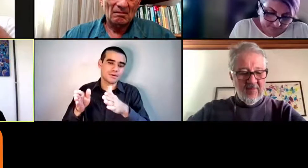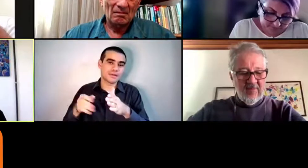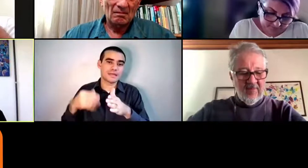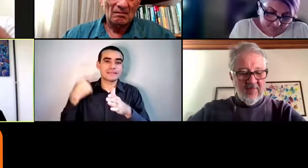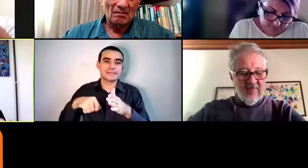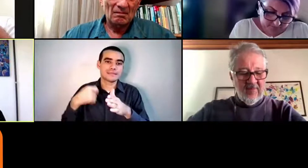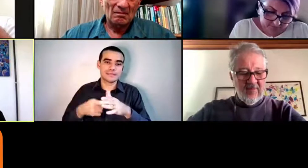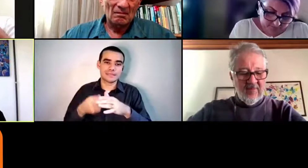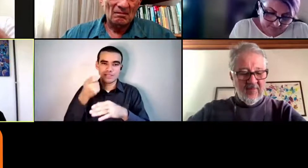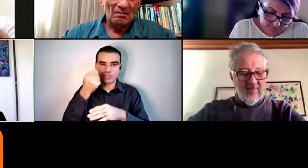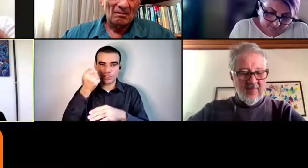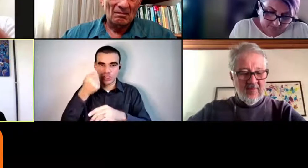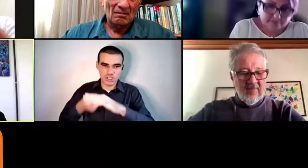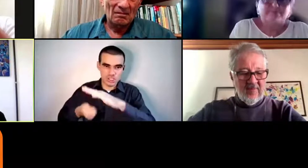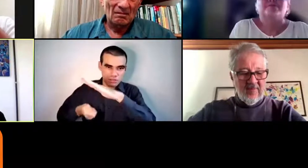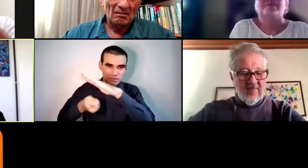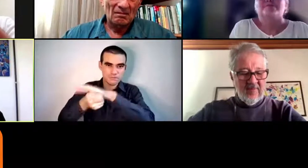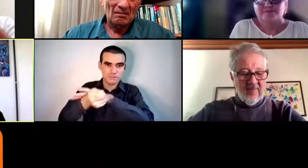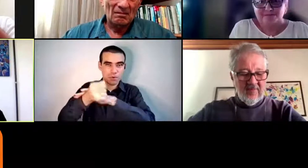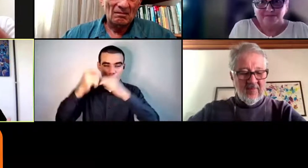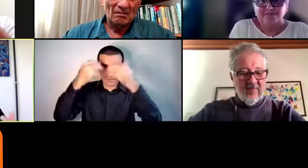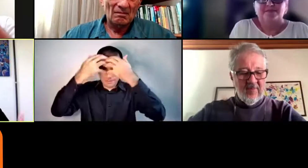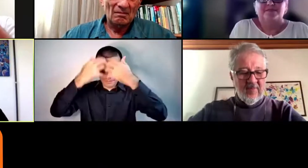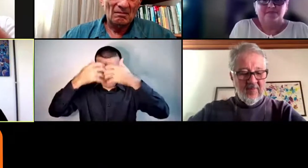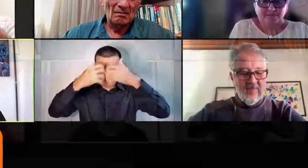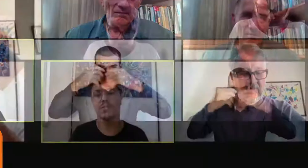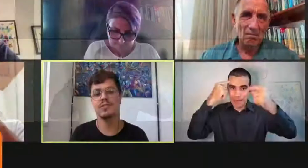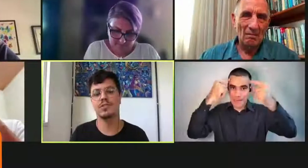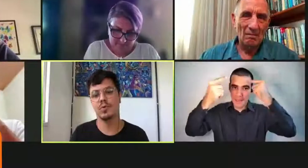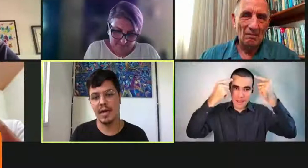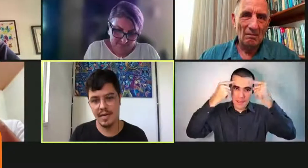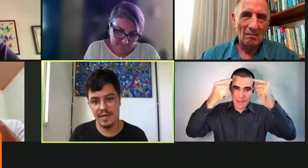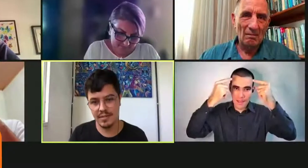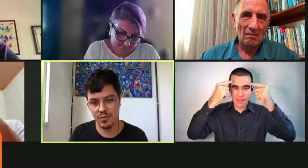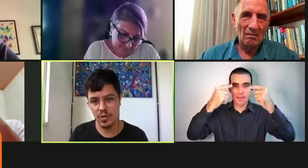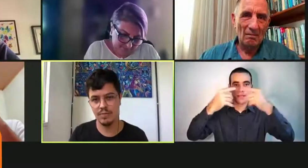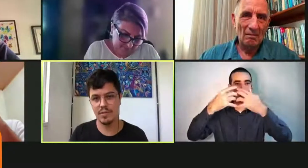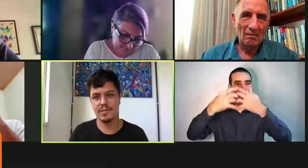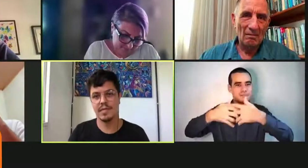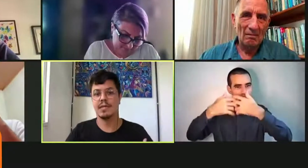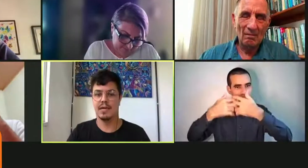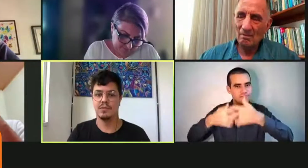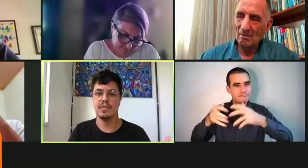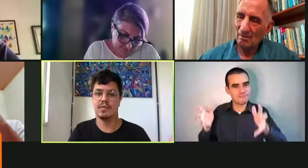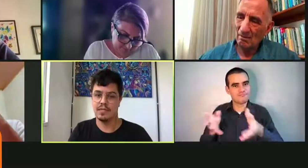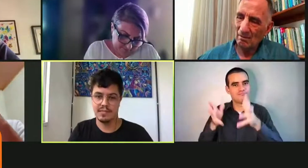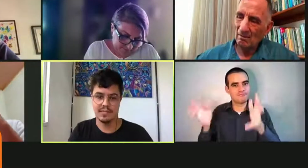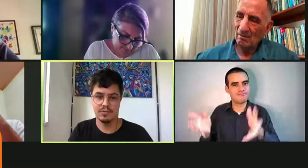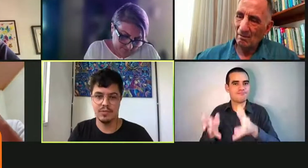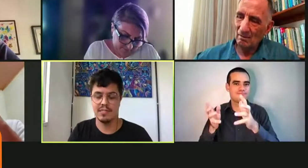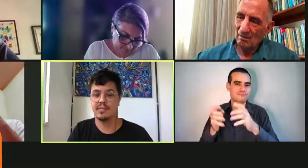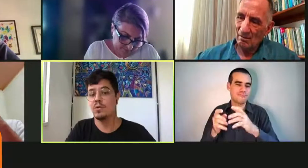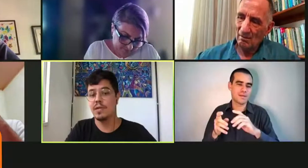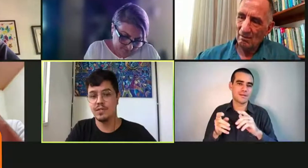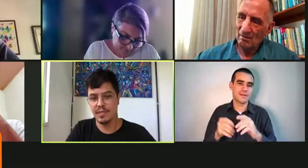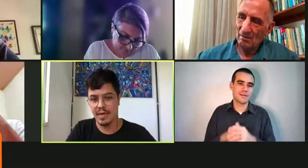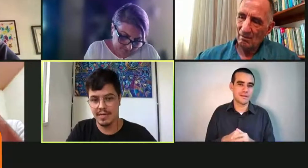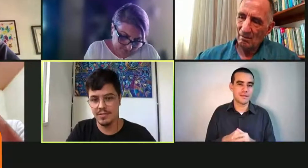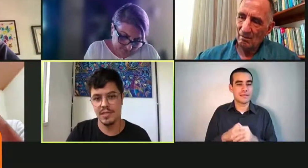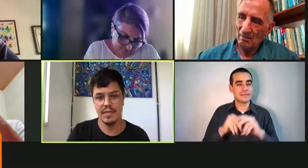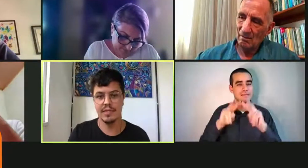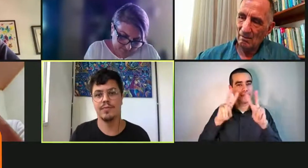your speeches, we need to invest in creative minds. Several ways to stimulate these